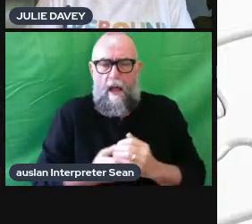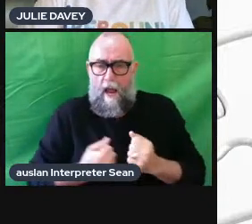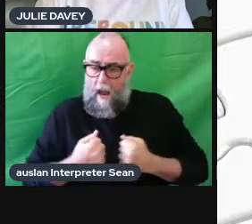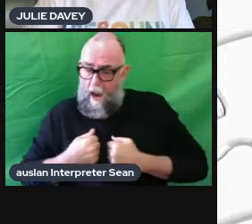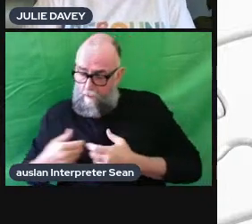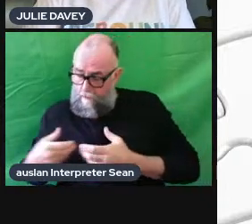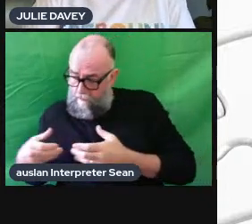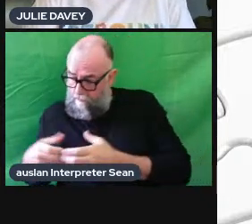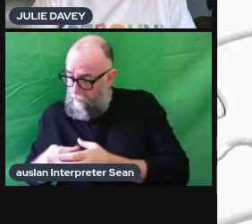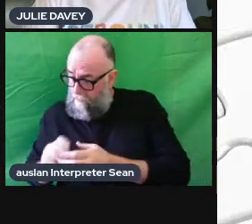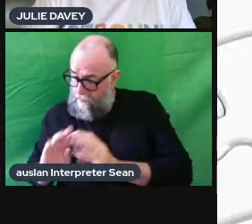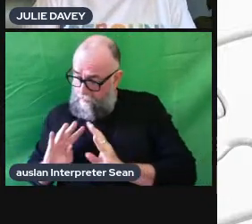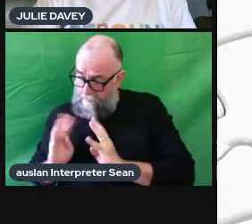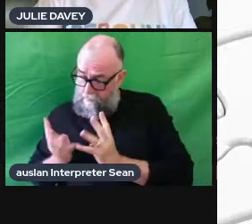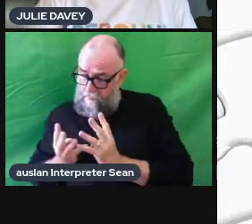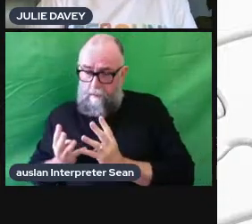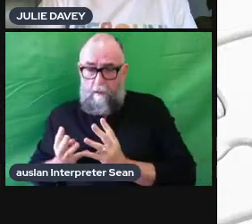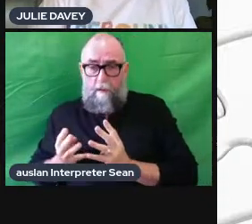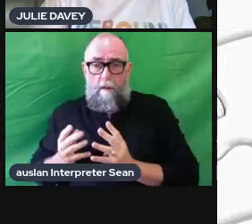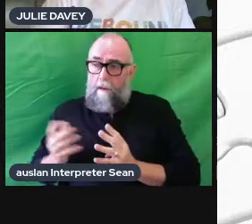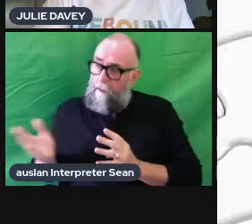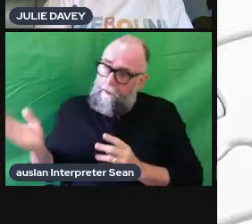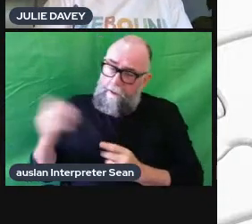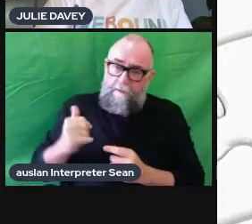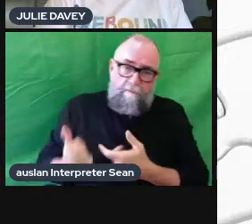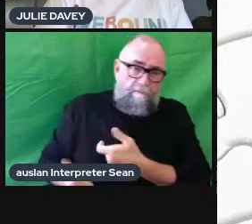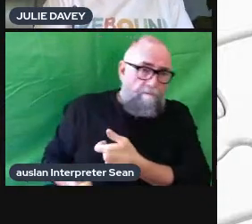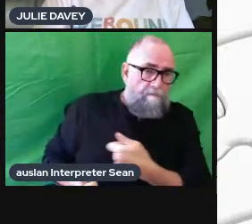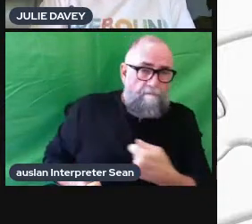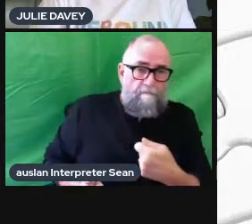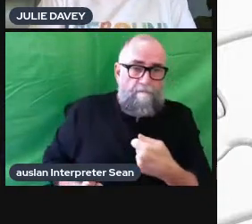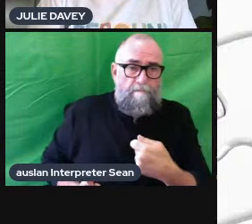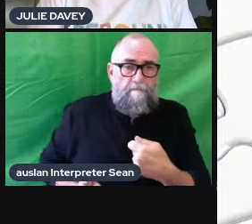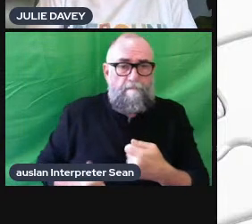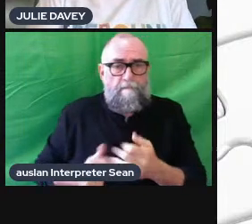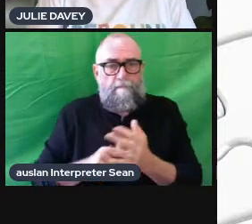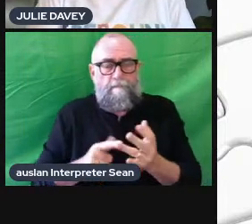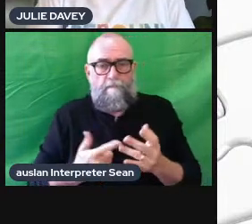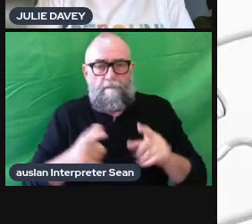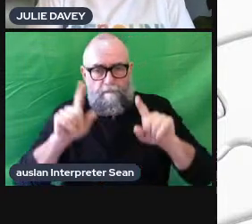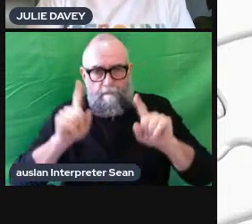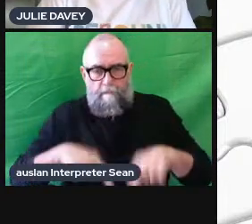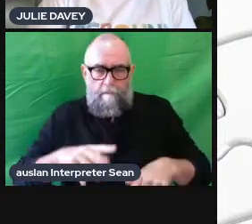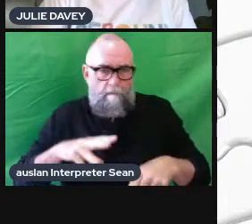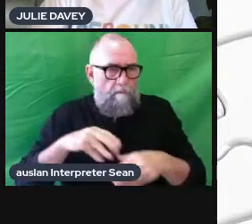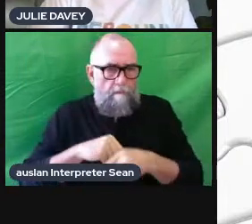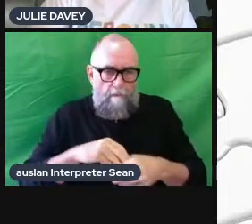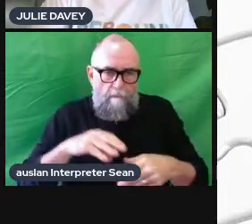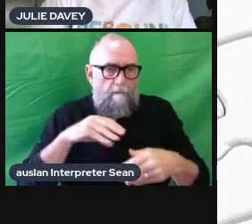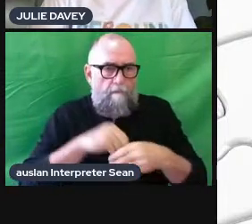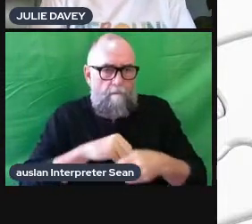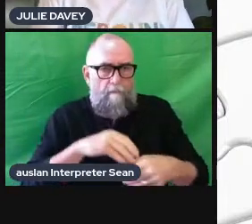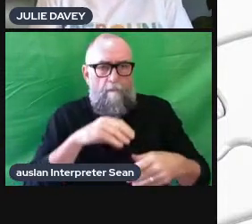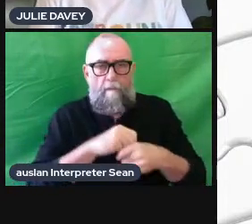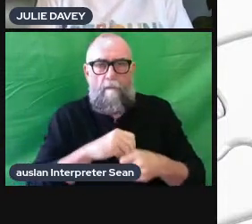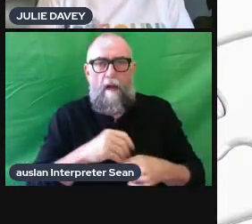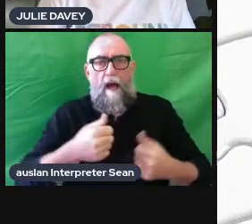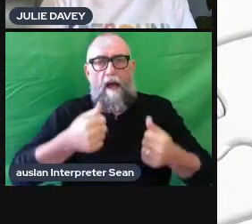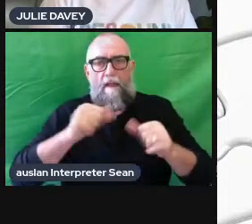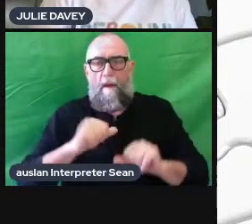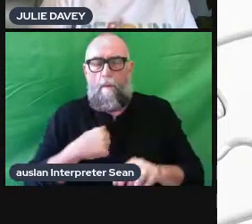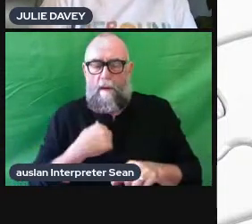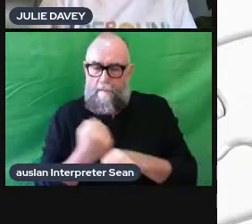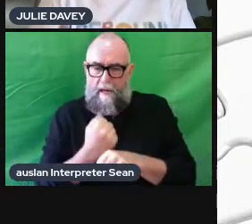were invited to be actively involved in the project from the start. We got to decide how we would prefer to work. So instead of